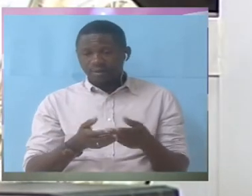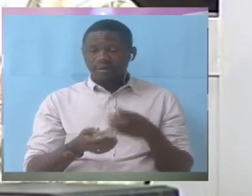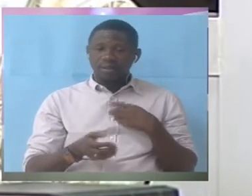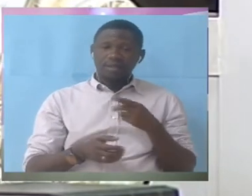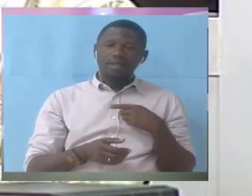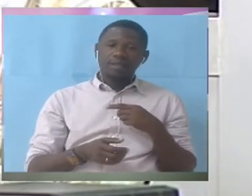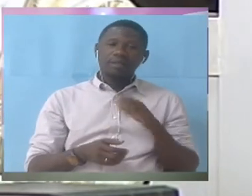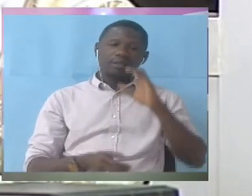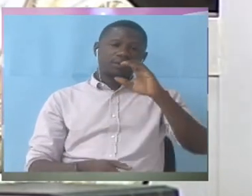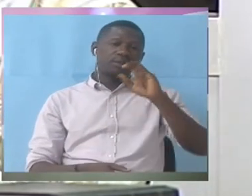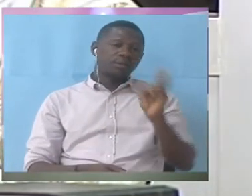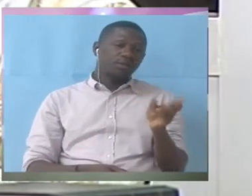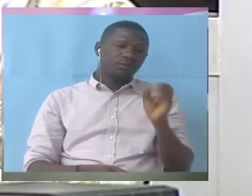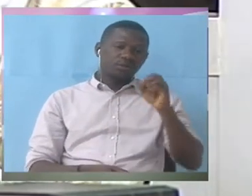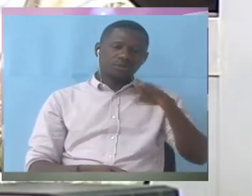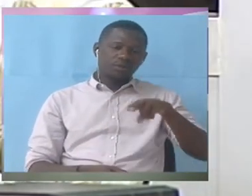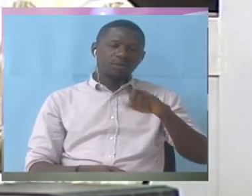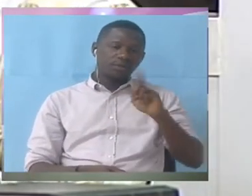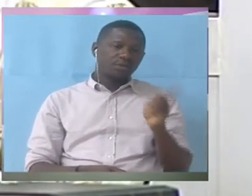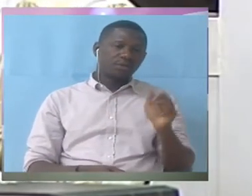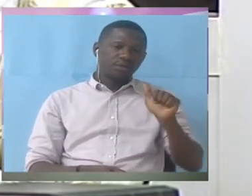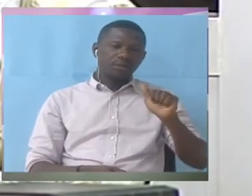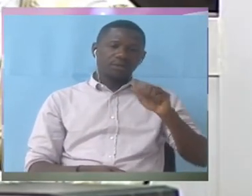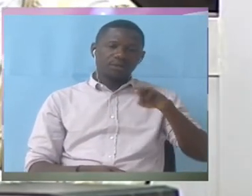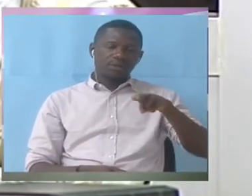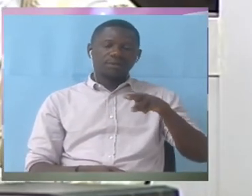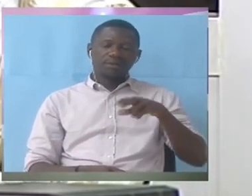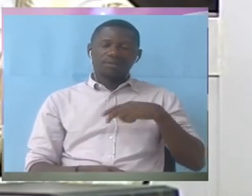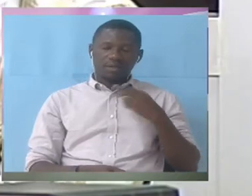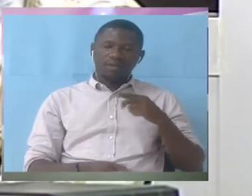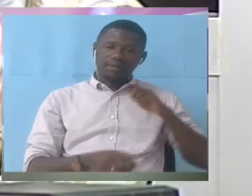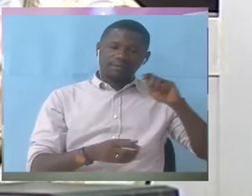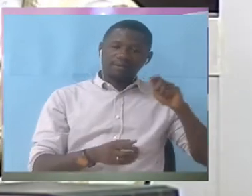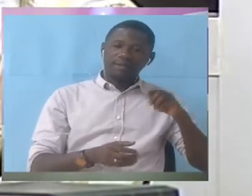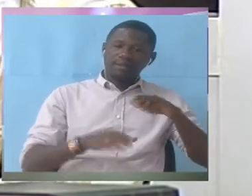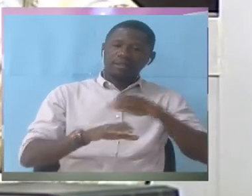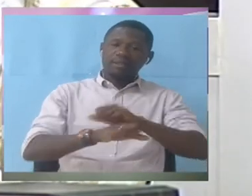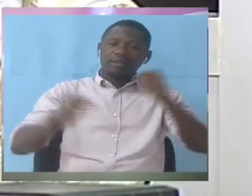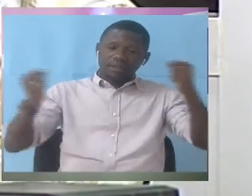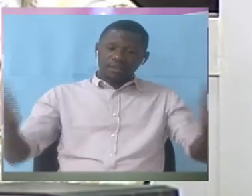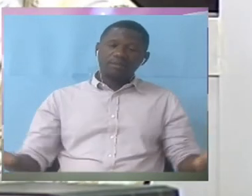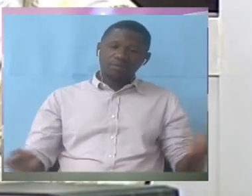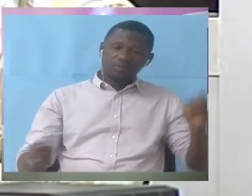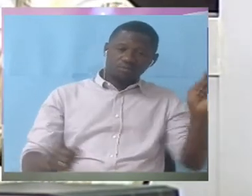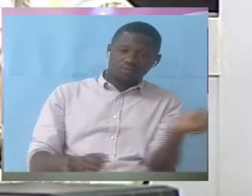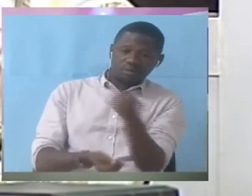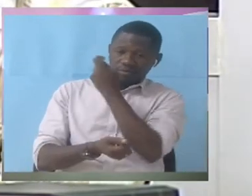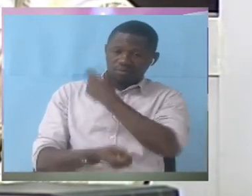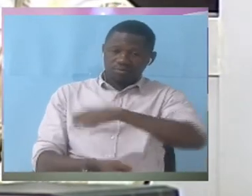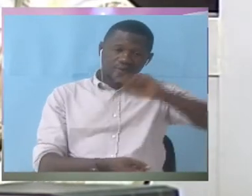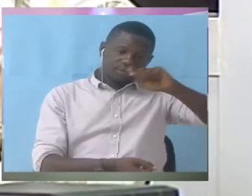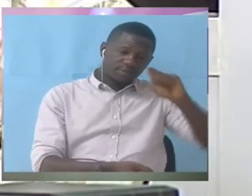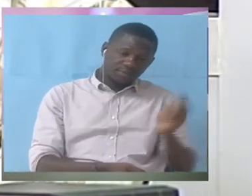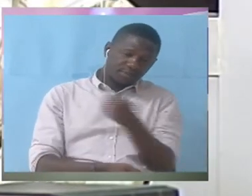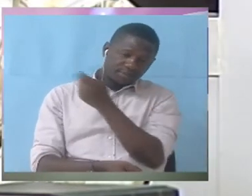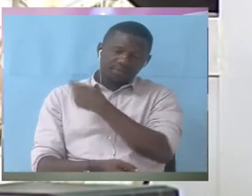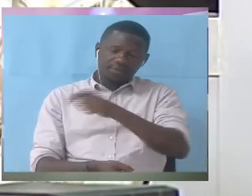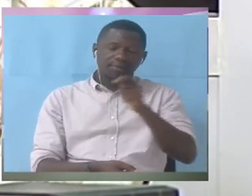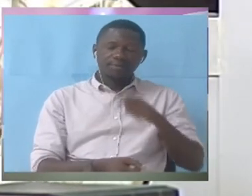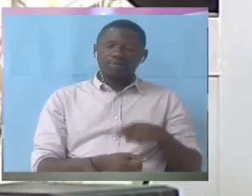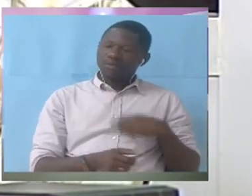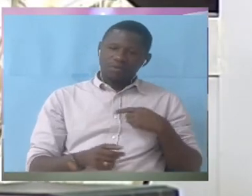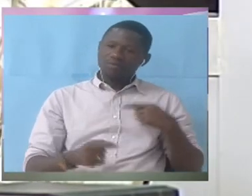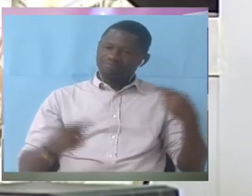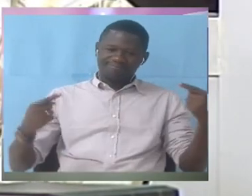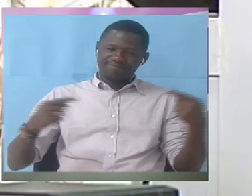table tennis champion and we always had a fight over the table tennis dañ def nak dañ jaan fo li ñoo wax table tennis